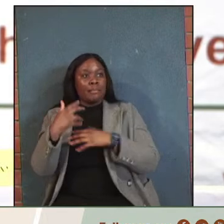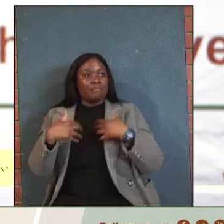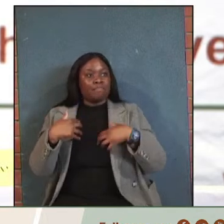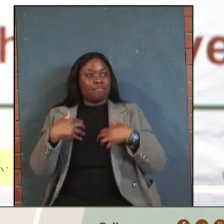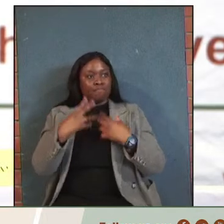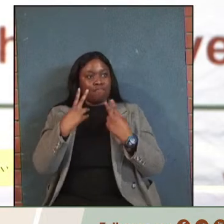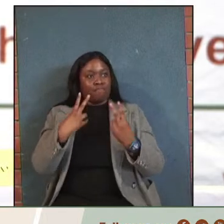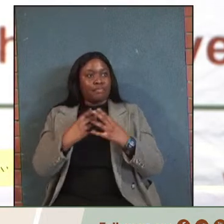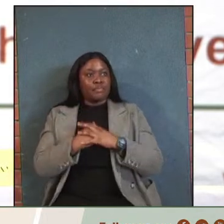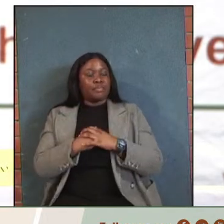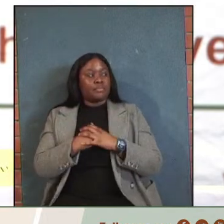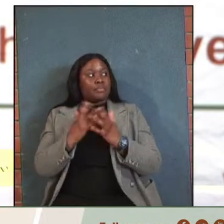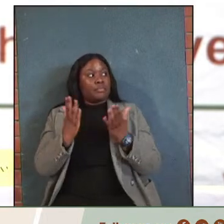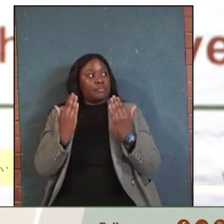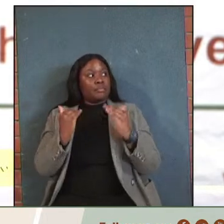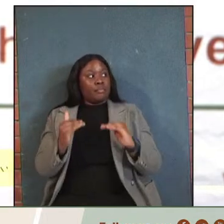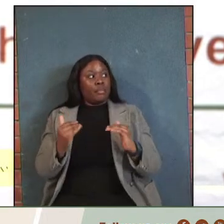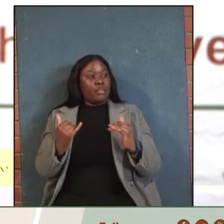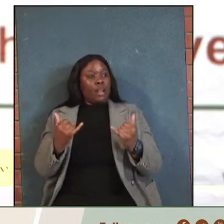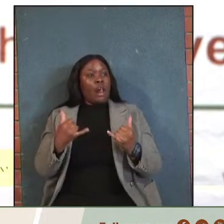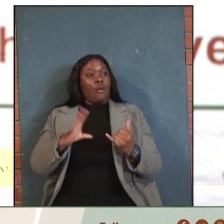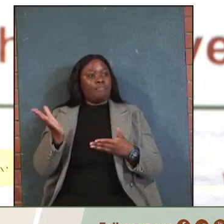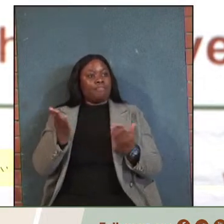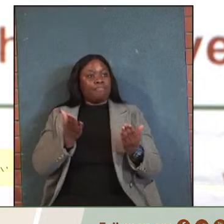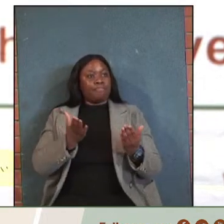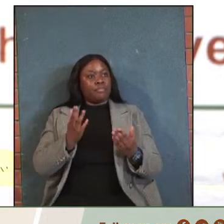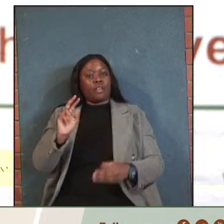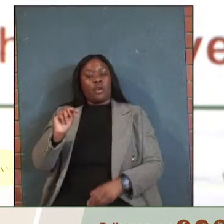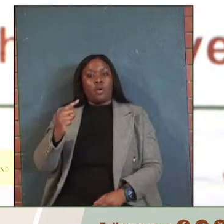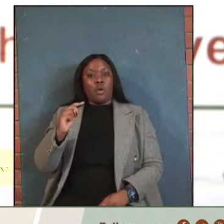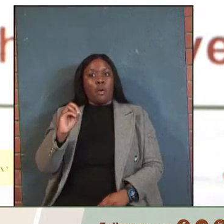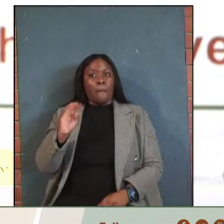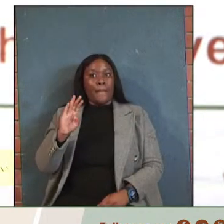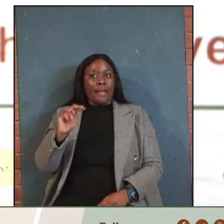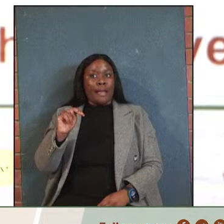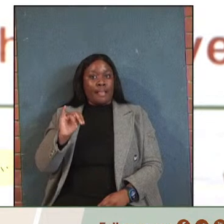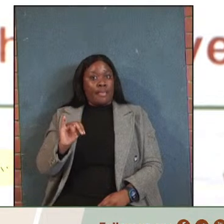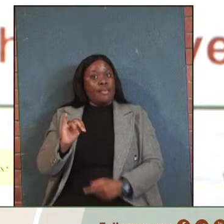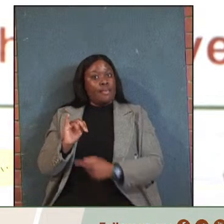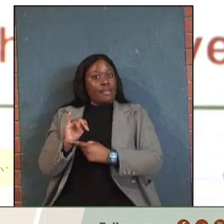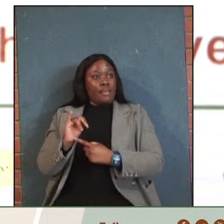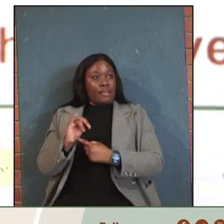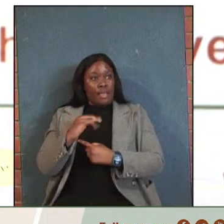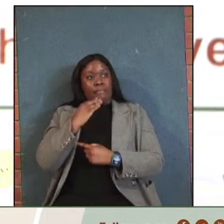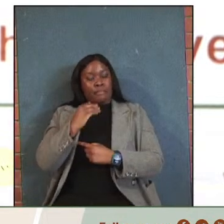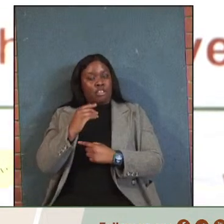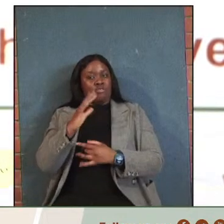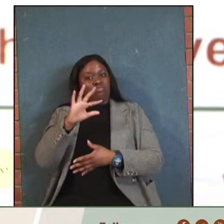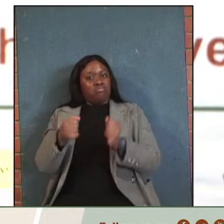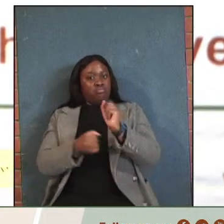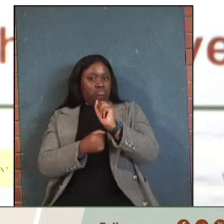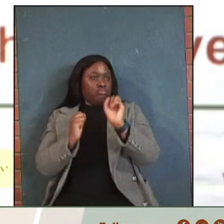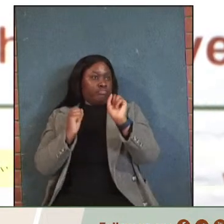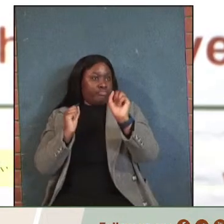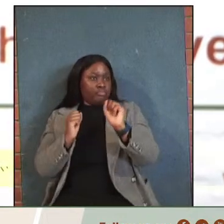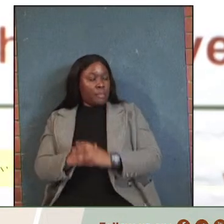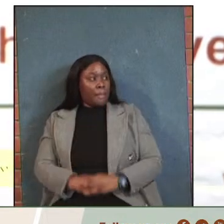I'd like to allow Honorable Ngobeni to give the closing report for her